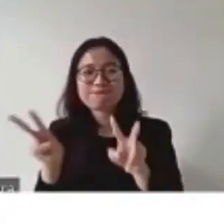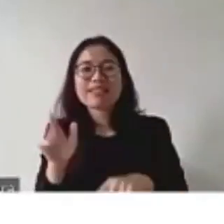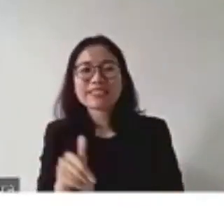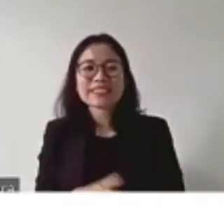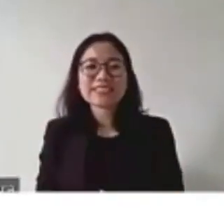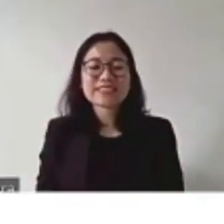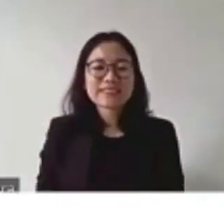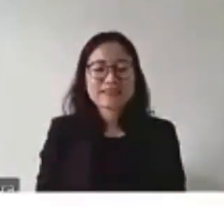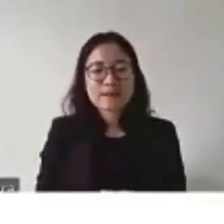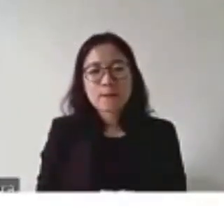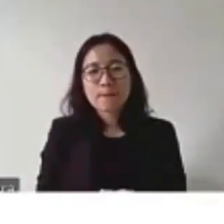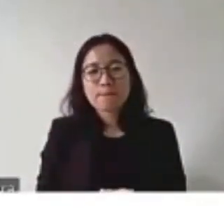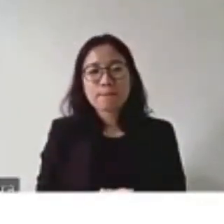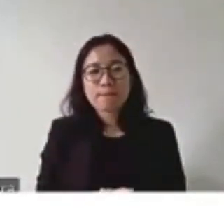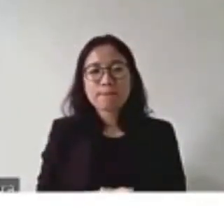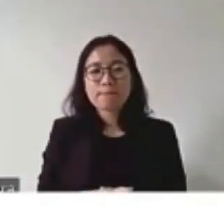this. Okay.